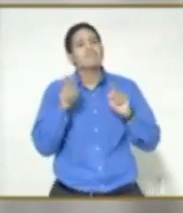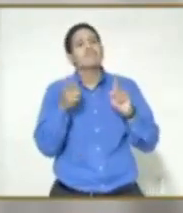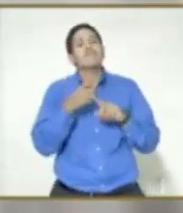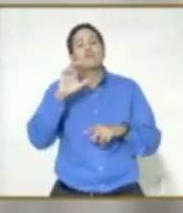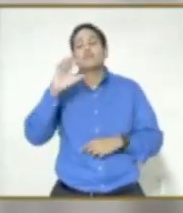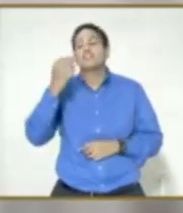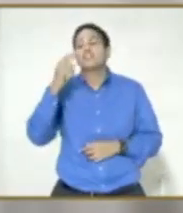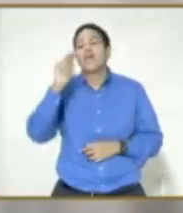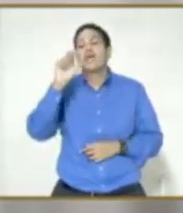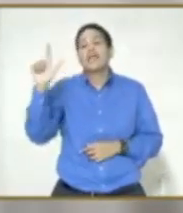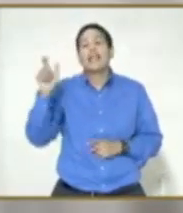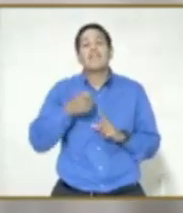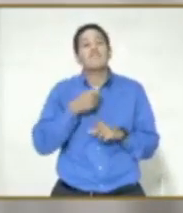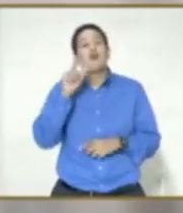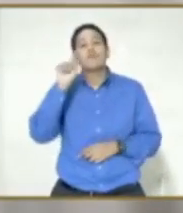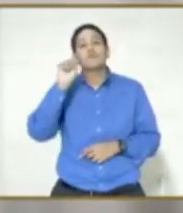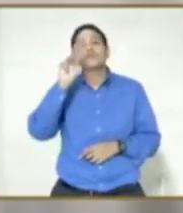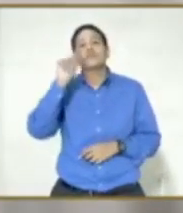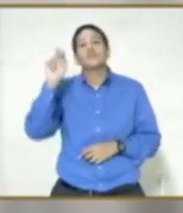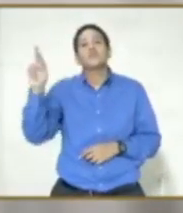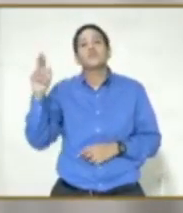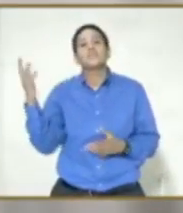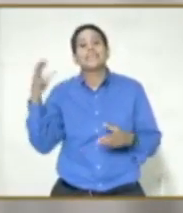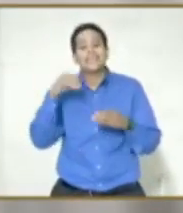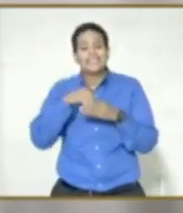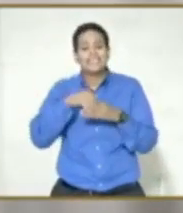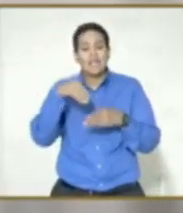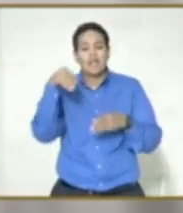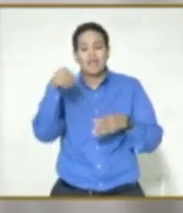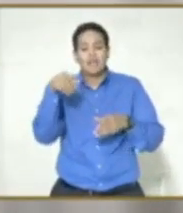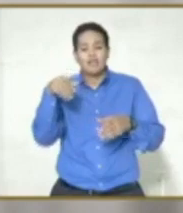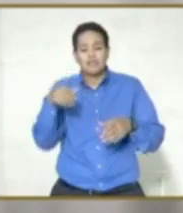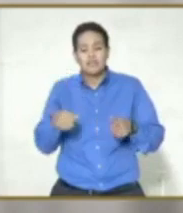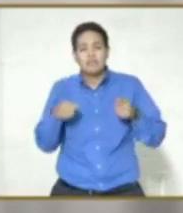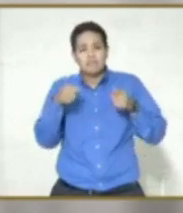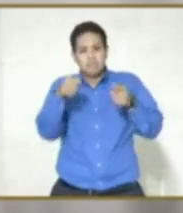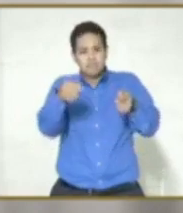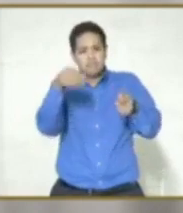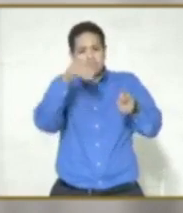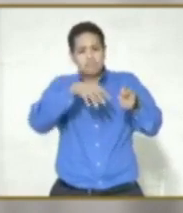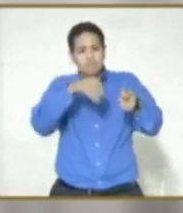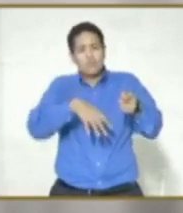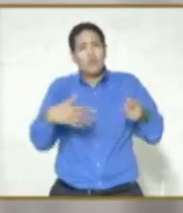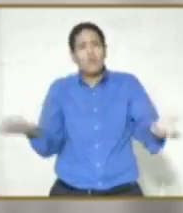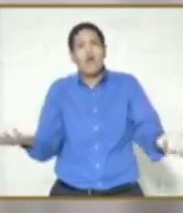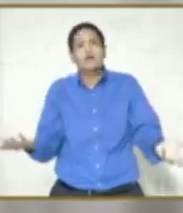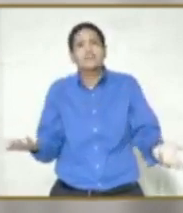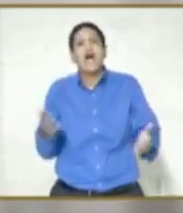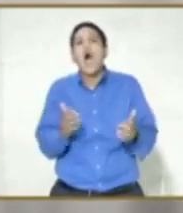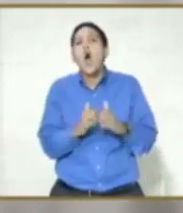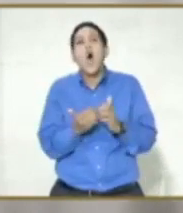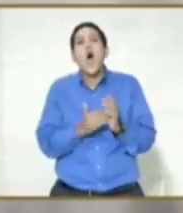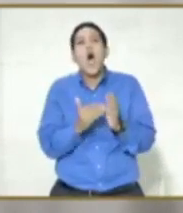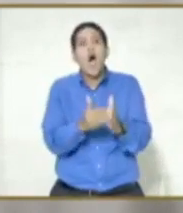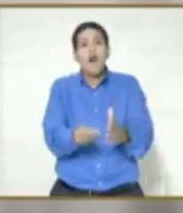Charnel. What are the contents of the care packages and how often are they distributed by the Poor Relief